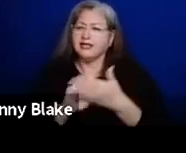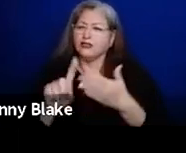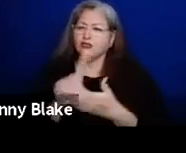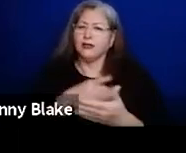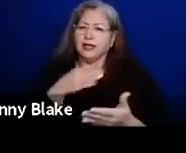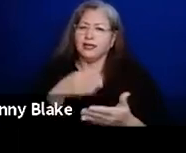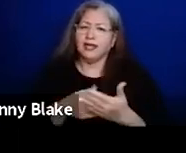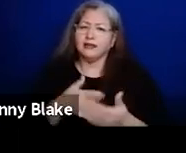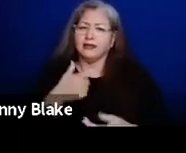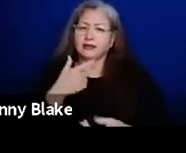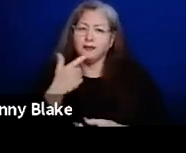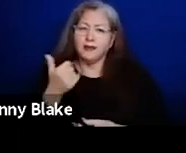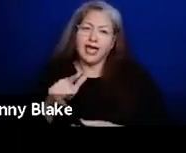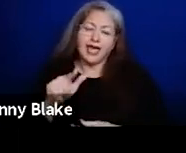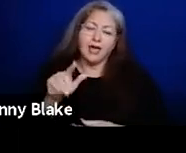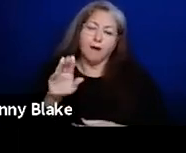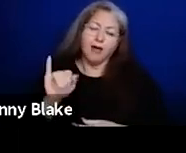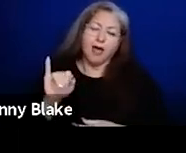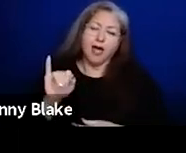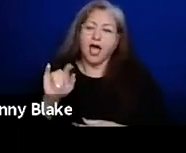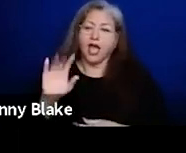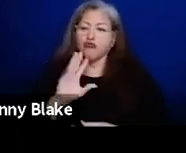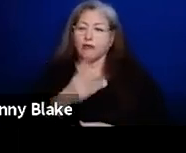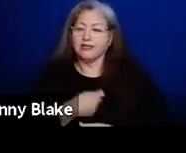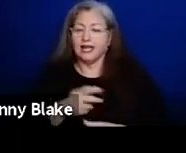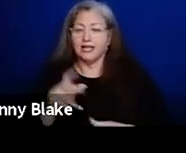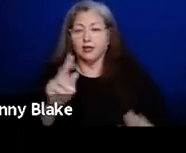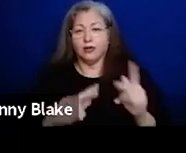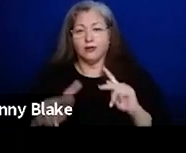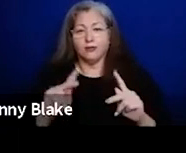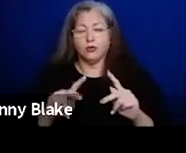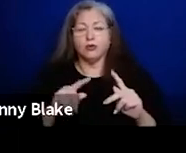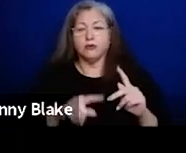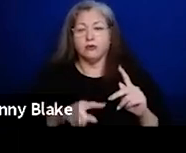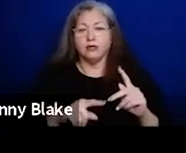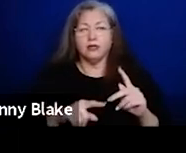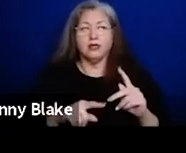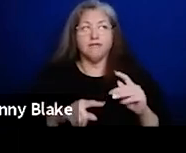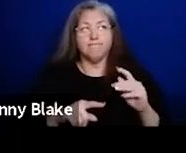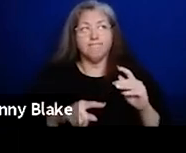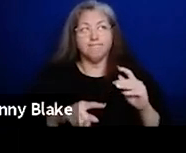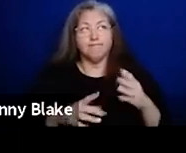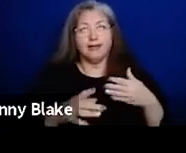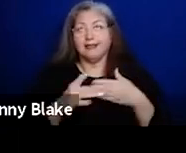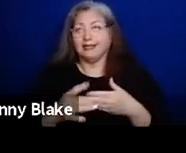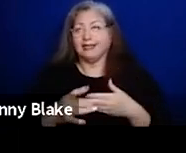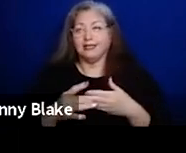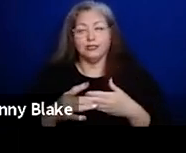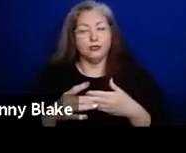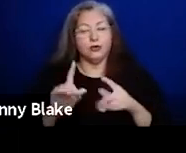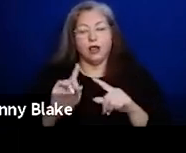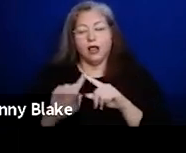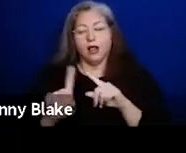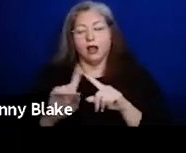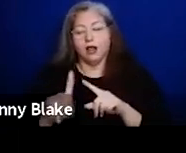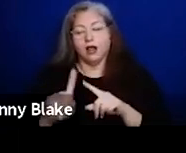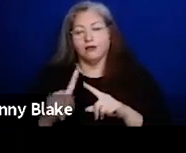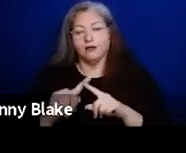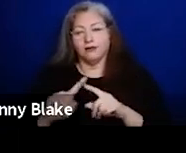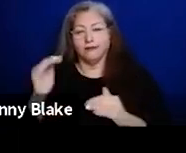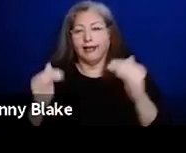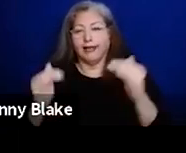against lesbian, gay, bisexual, transgender people leads to many different kinds of